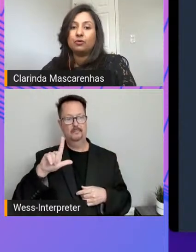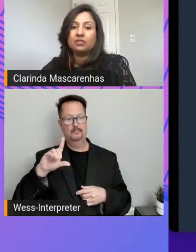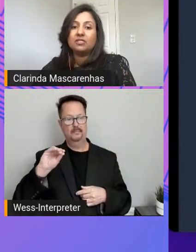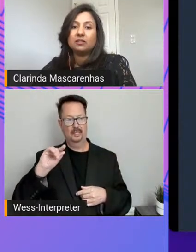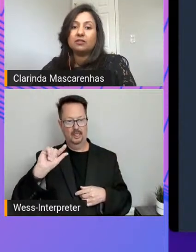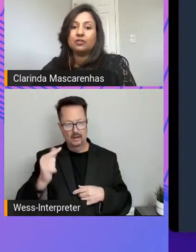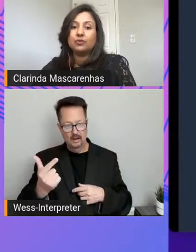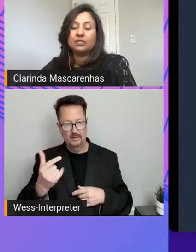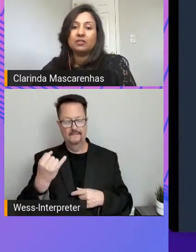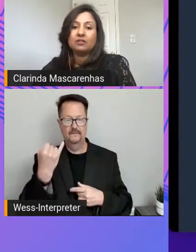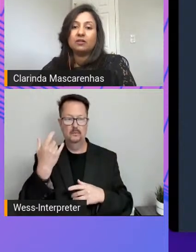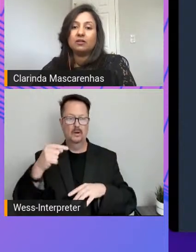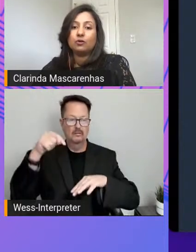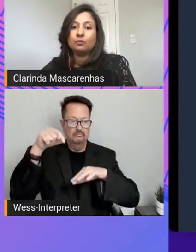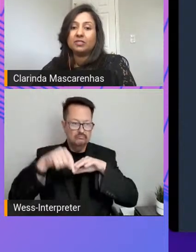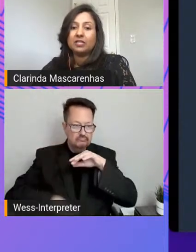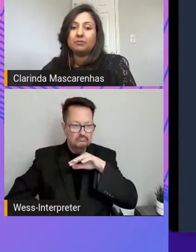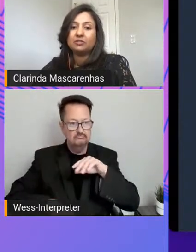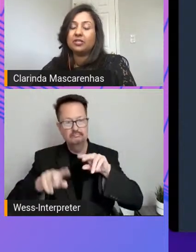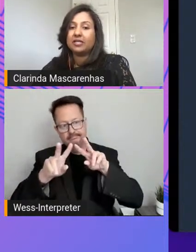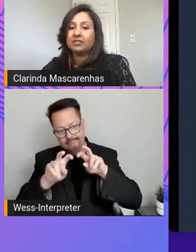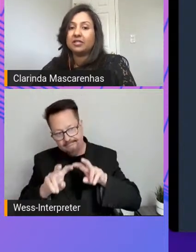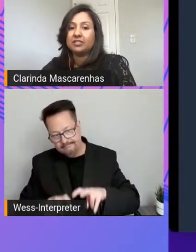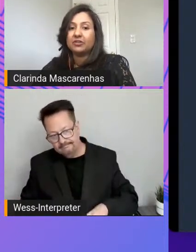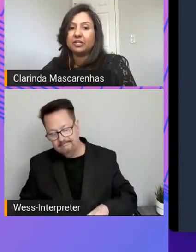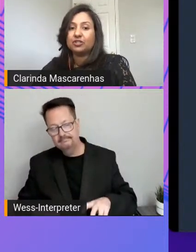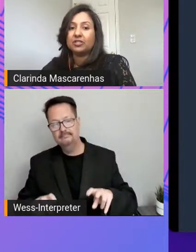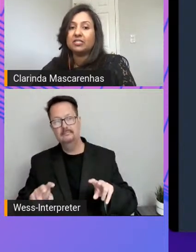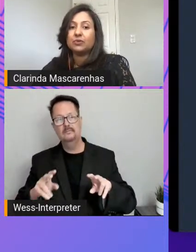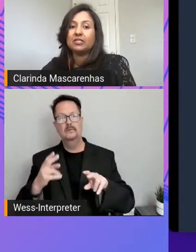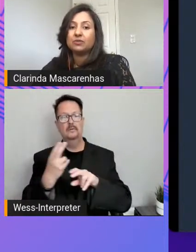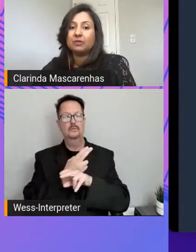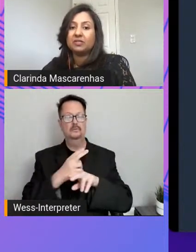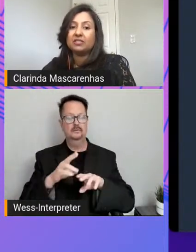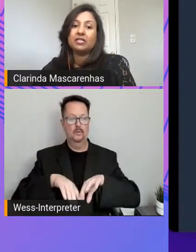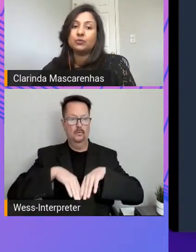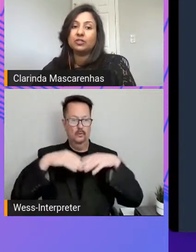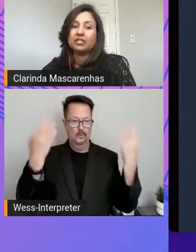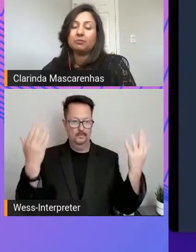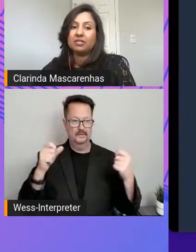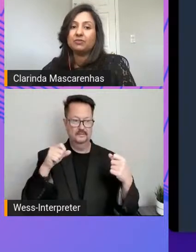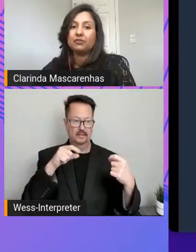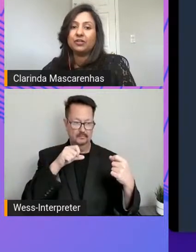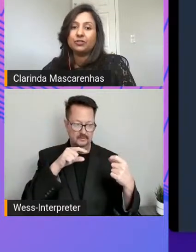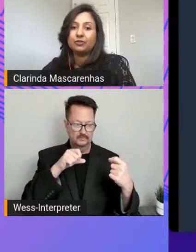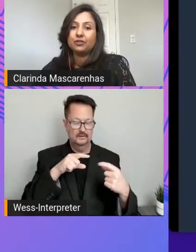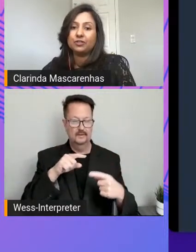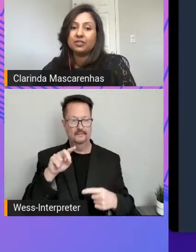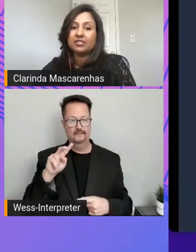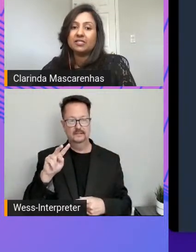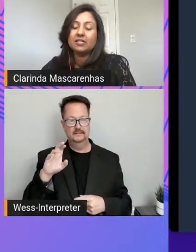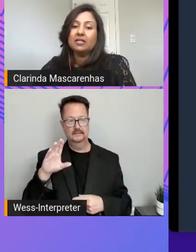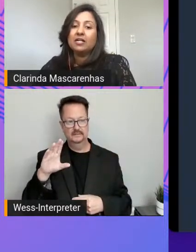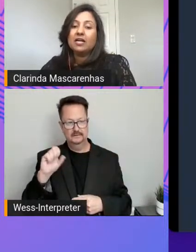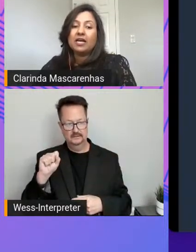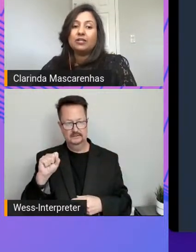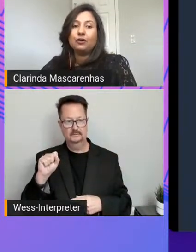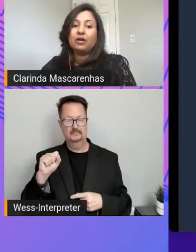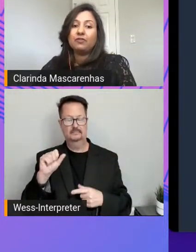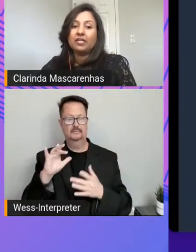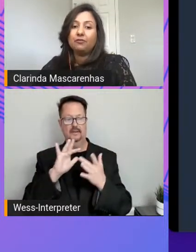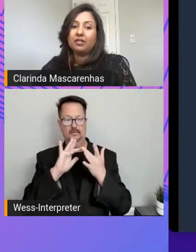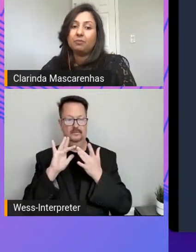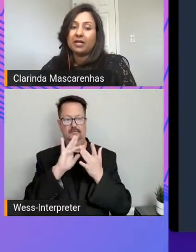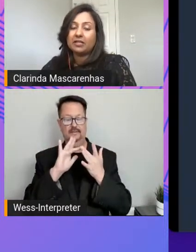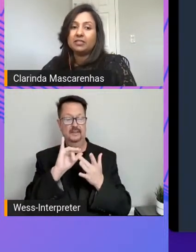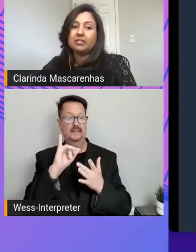different modes using OpenTelemetry and X-ray integration, as well as VPC networking, please feel free to refer to this. And if you